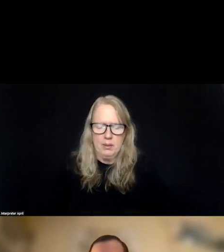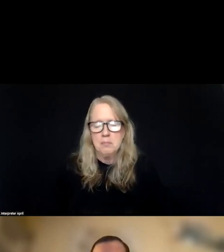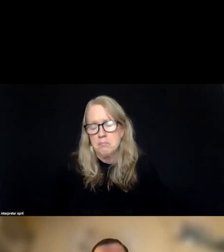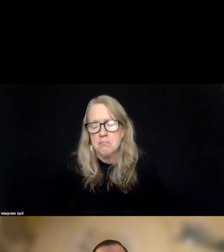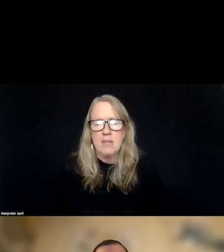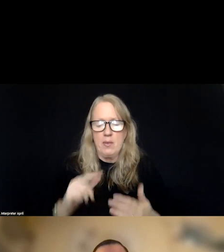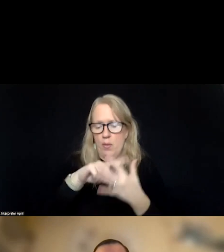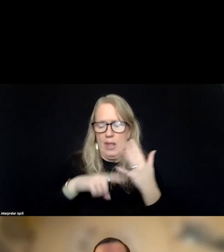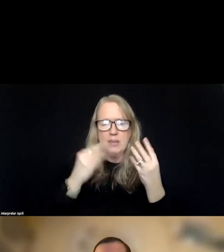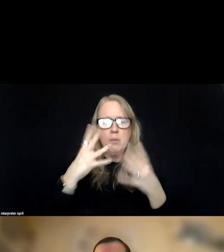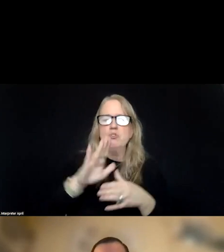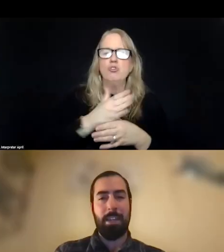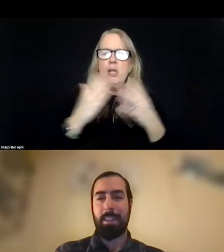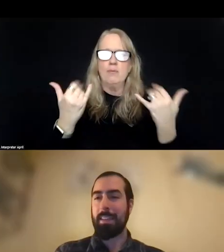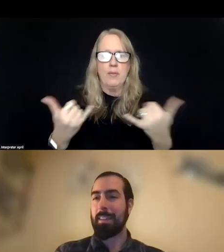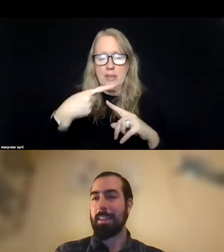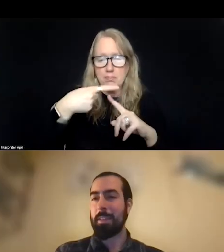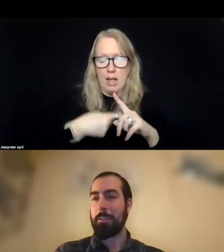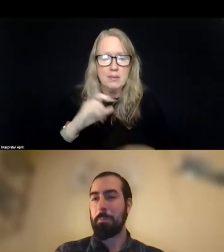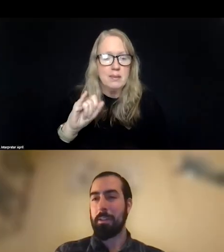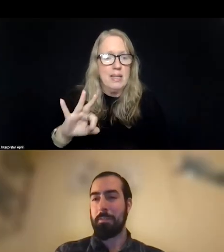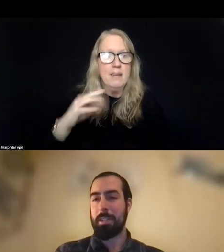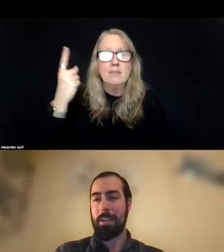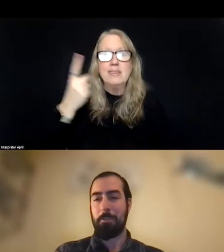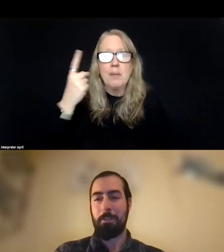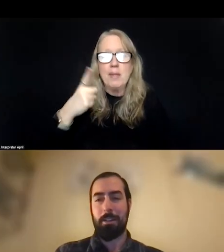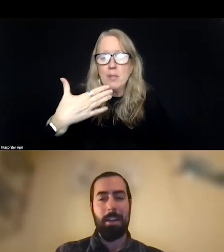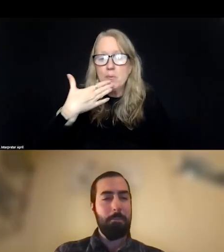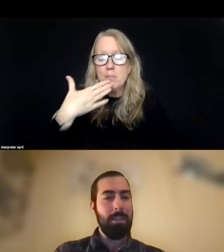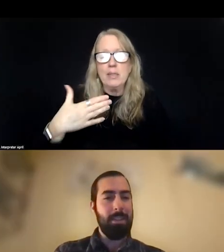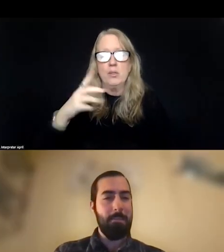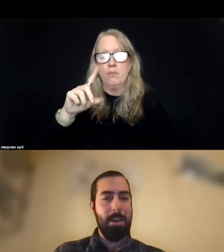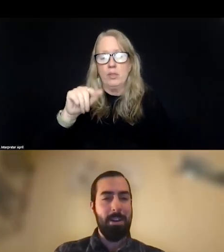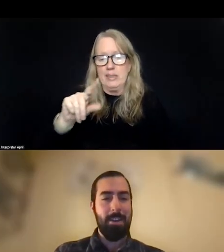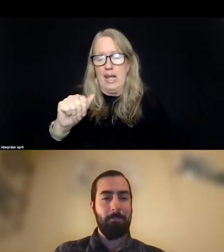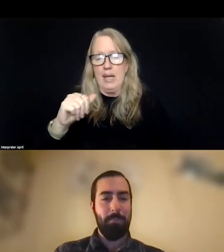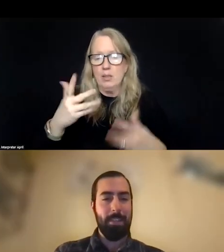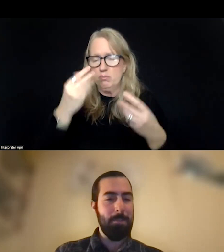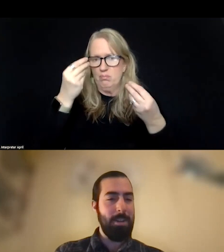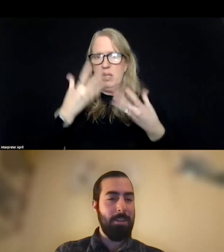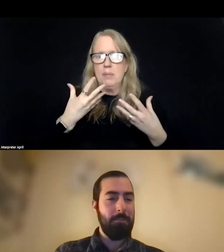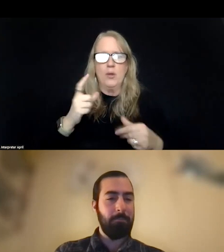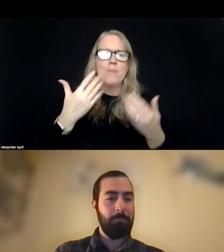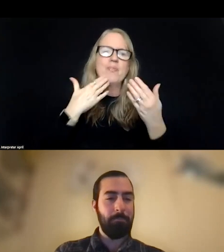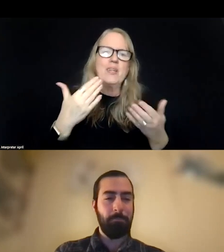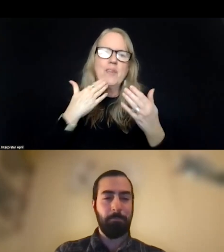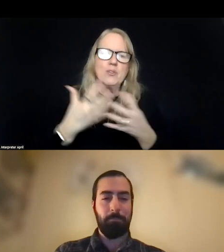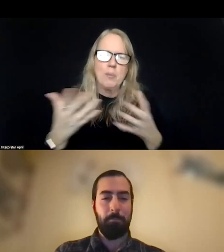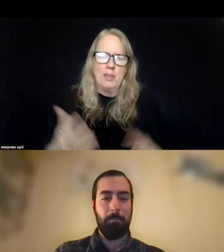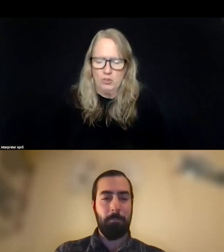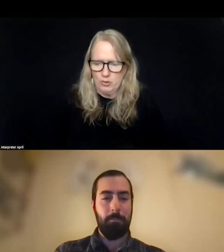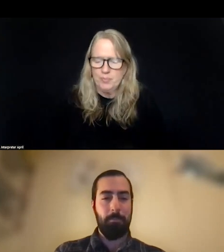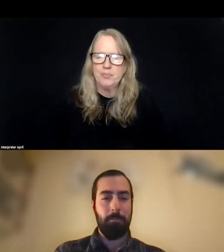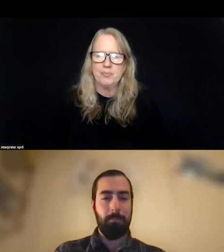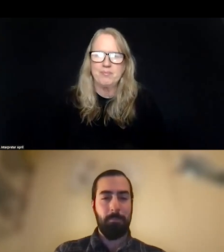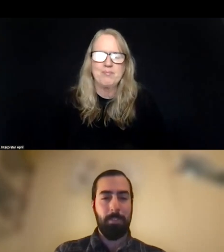share those for this month. And if you have anything that you think would be good for Data Corner, please send them my way. Thanks so much. Thank